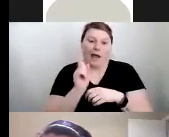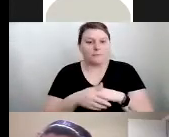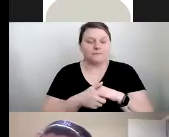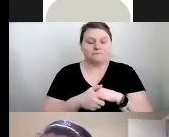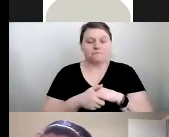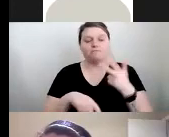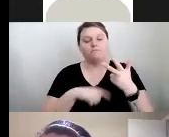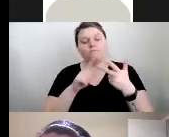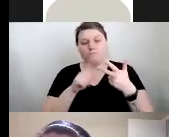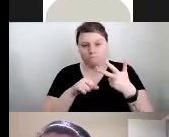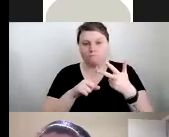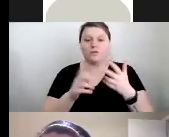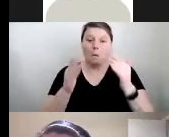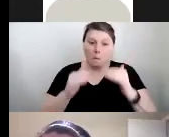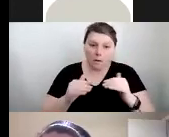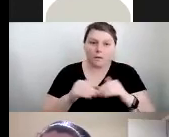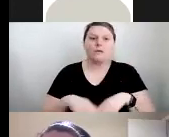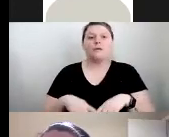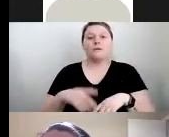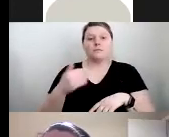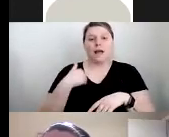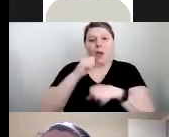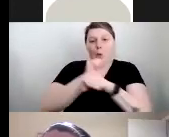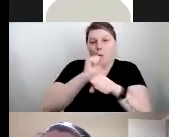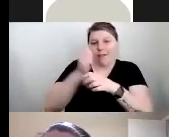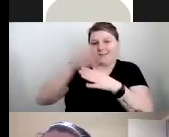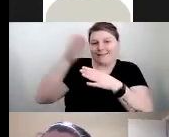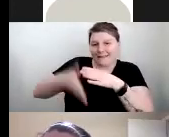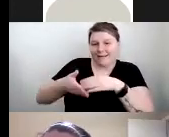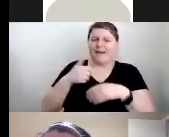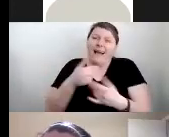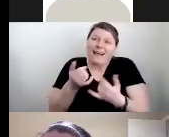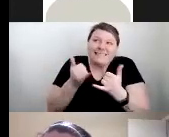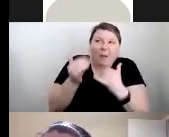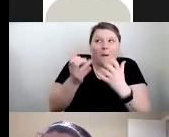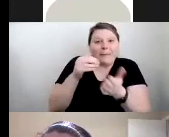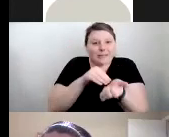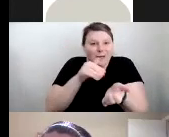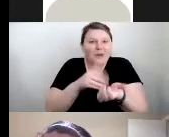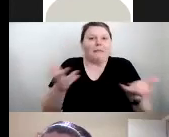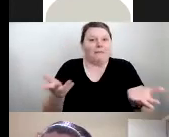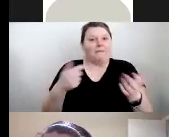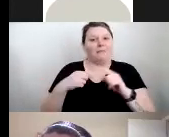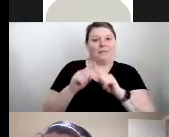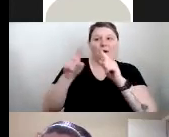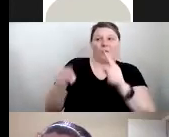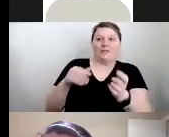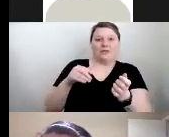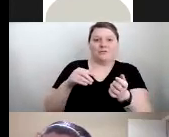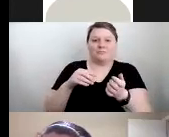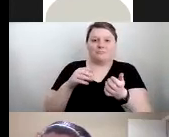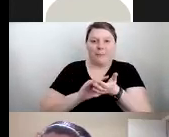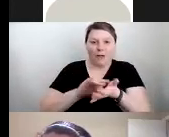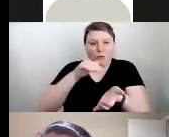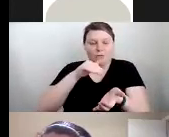And then in addition to all of that, I have a side hustle. I still want to be a physician. I went to med school for 4 years, and I went